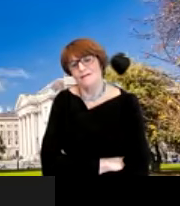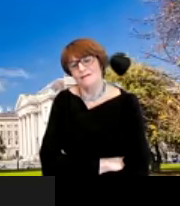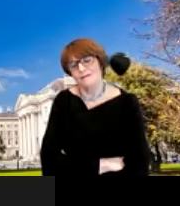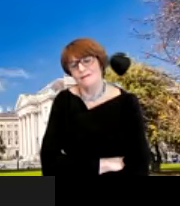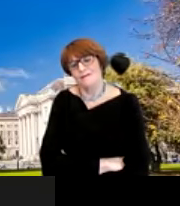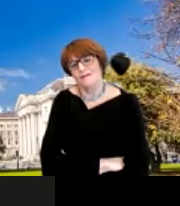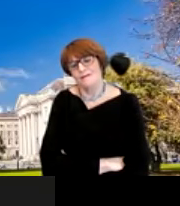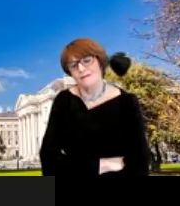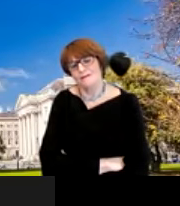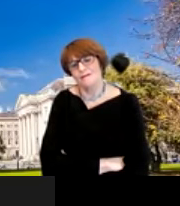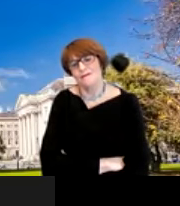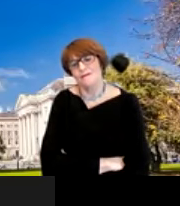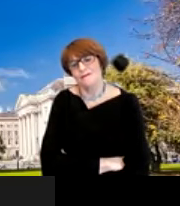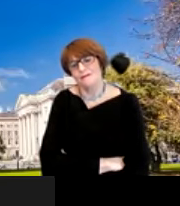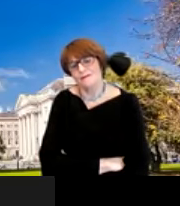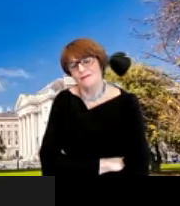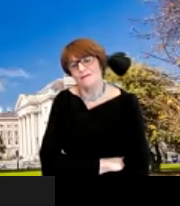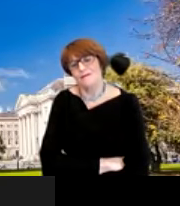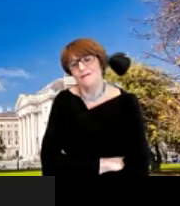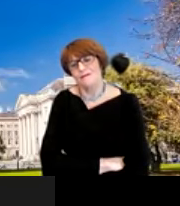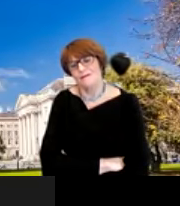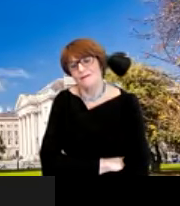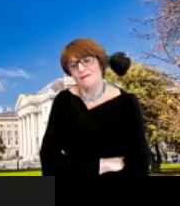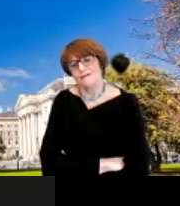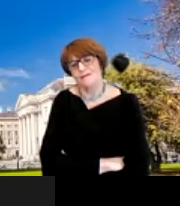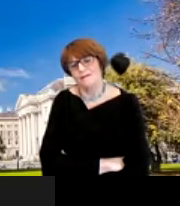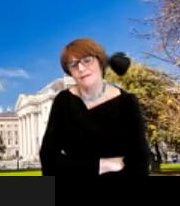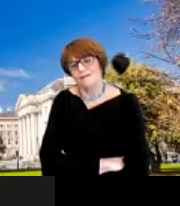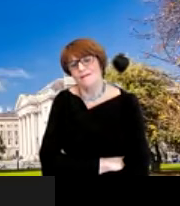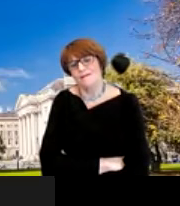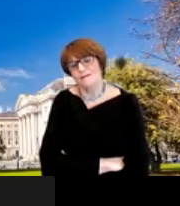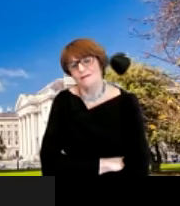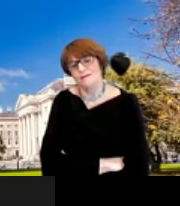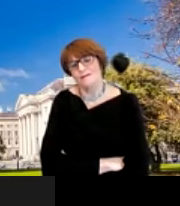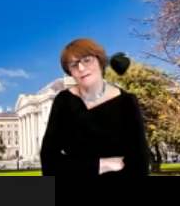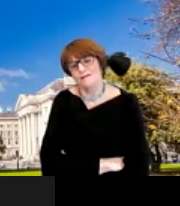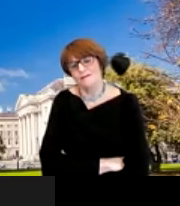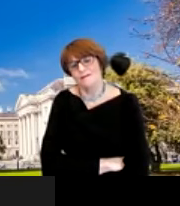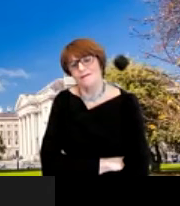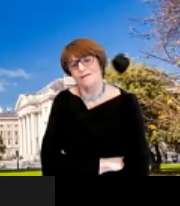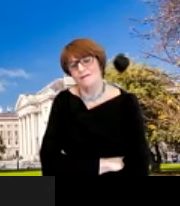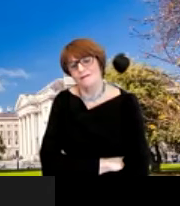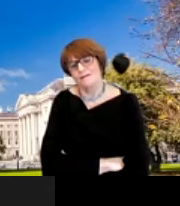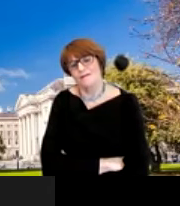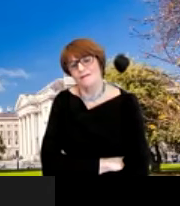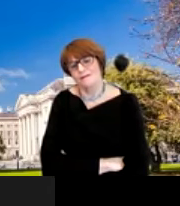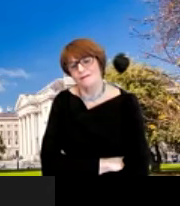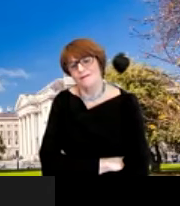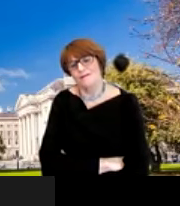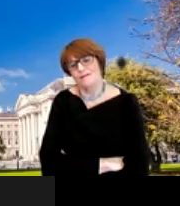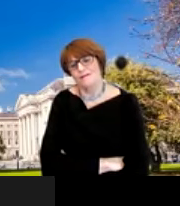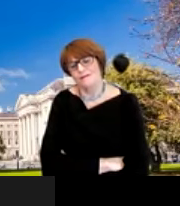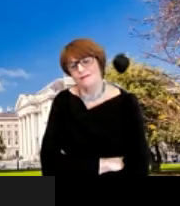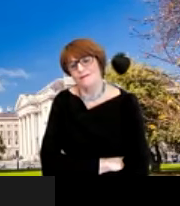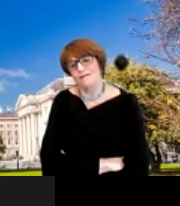suppose working across representing the services, you know, what kind of strains were you seeing and what kind of response could the